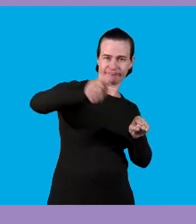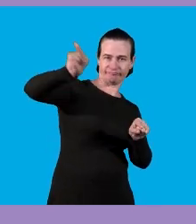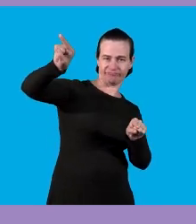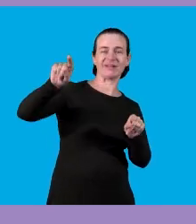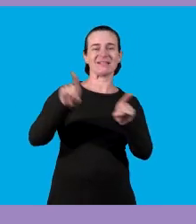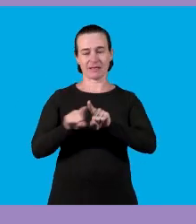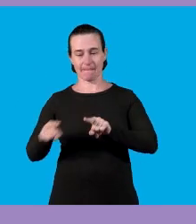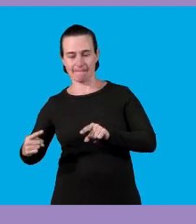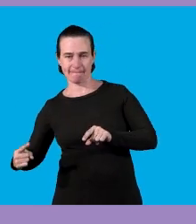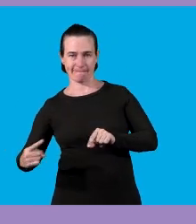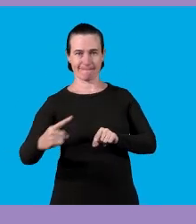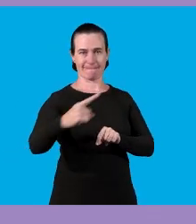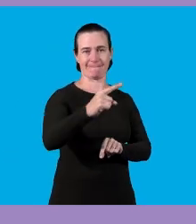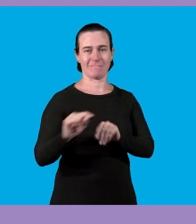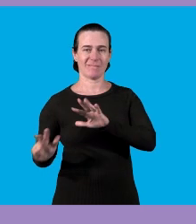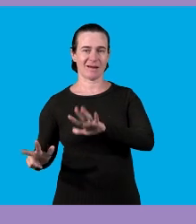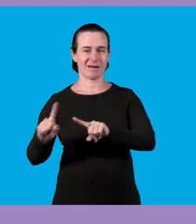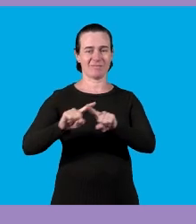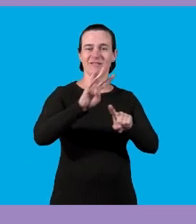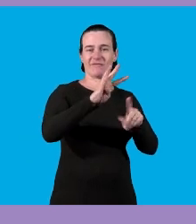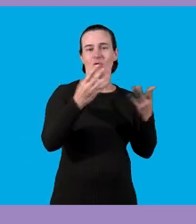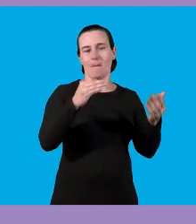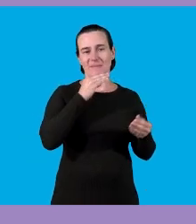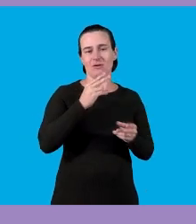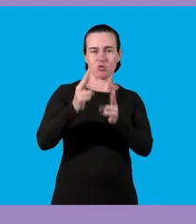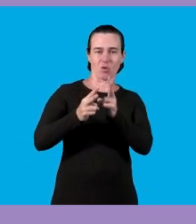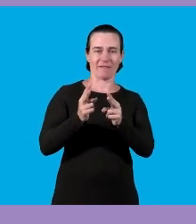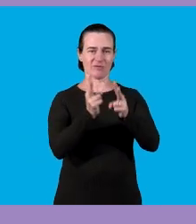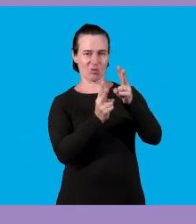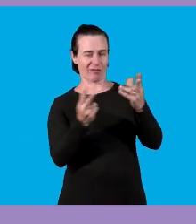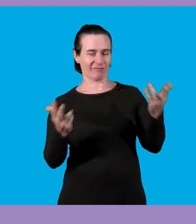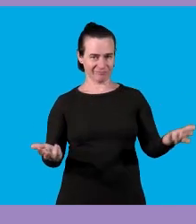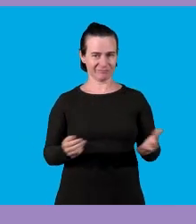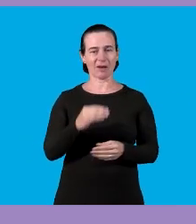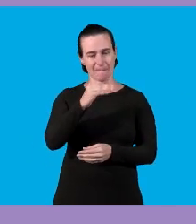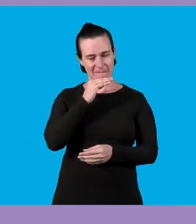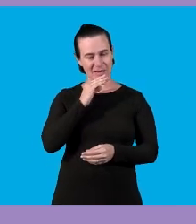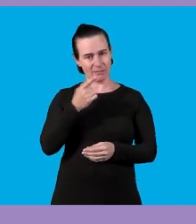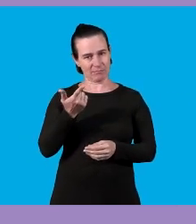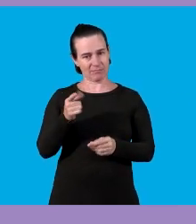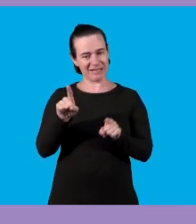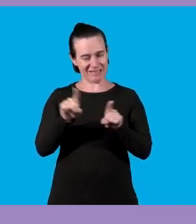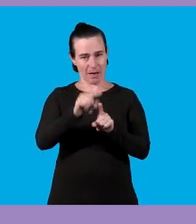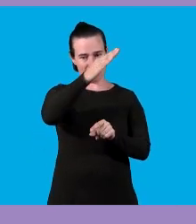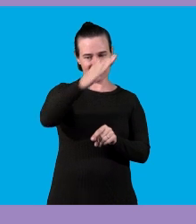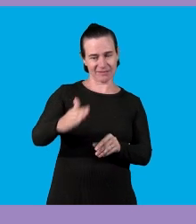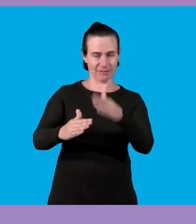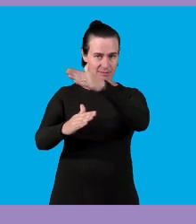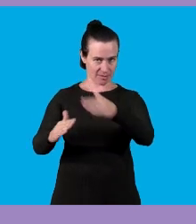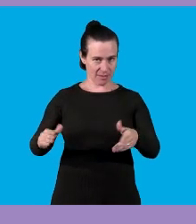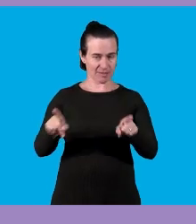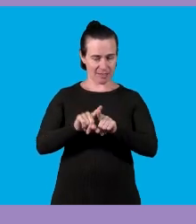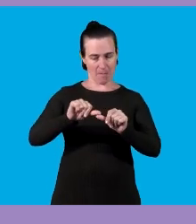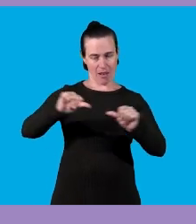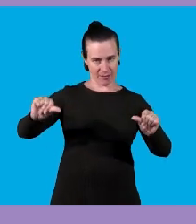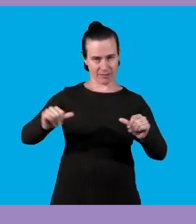one also has 8 centimeters plus 4 centimeters, so that 12 centimeters and 12 centimeters, that is a common side as well.